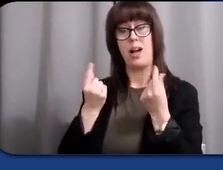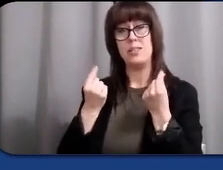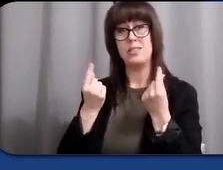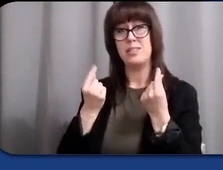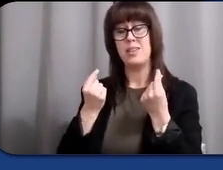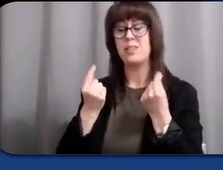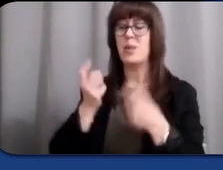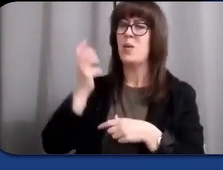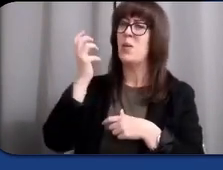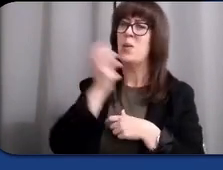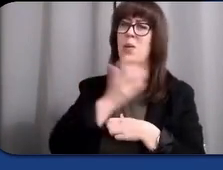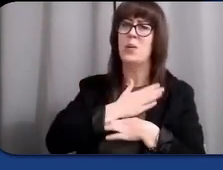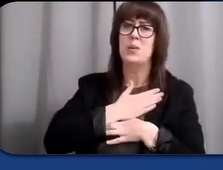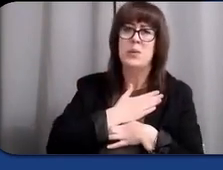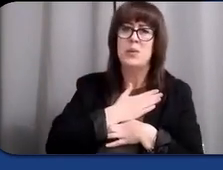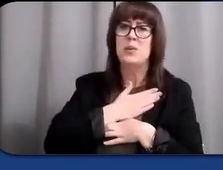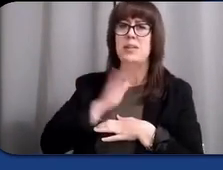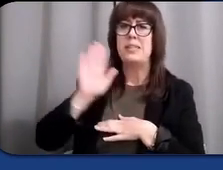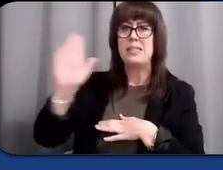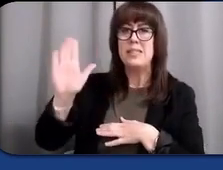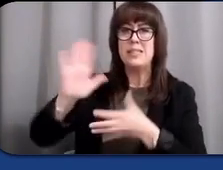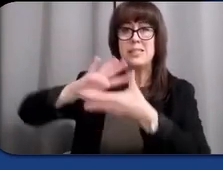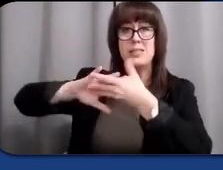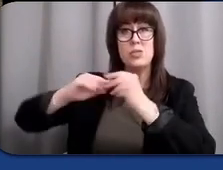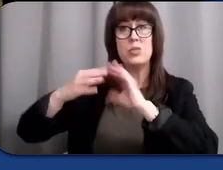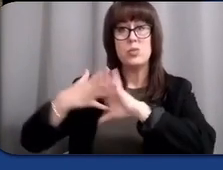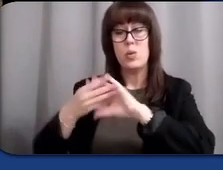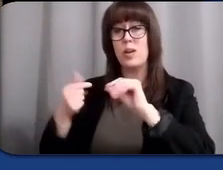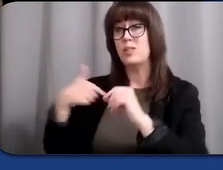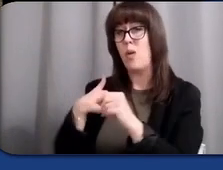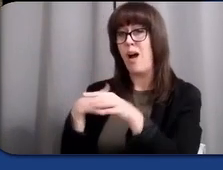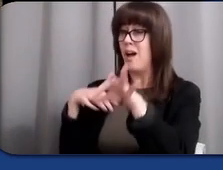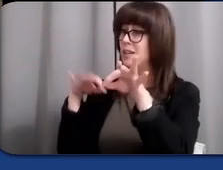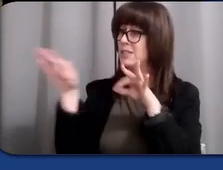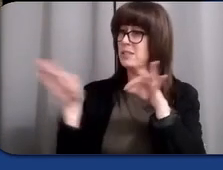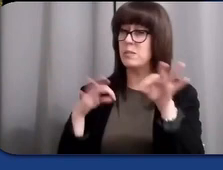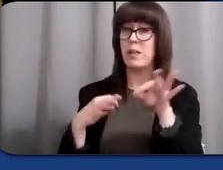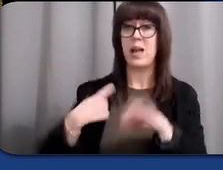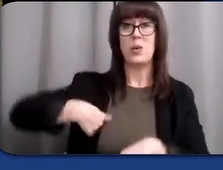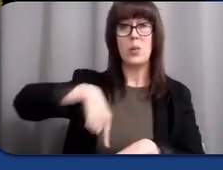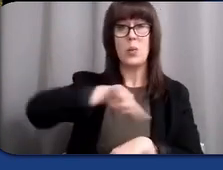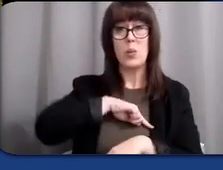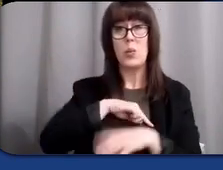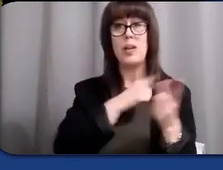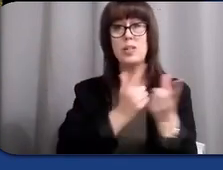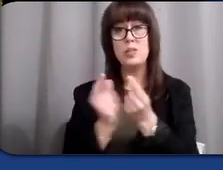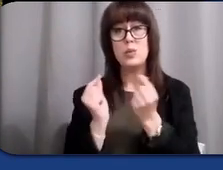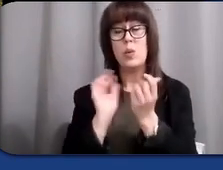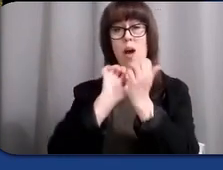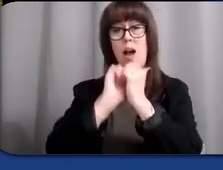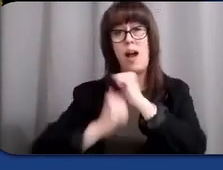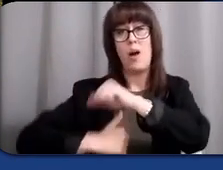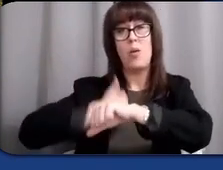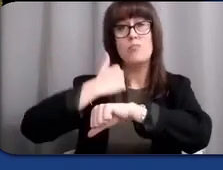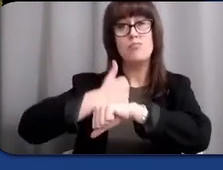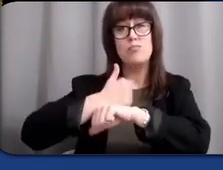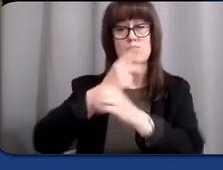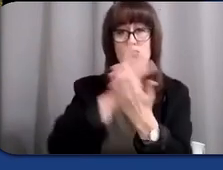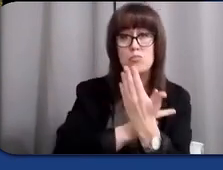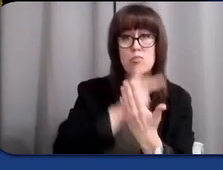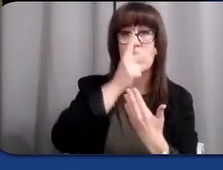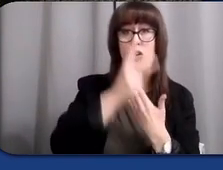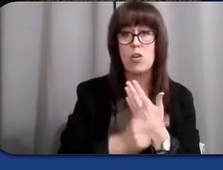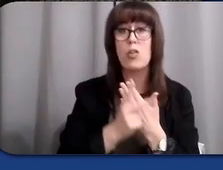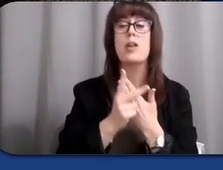with his story. I told him the story of what we do for creating programs that inspire peace